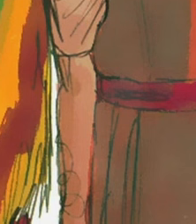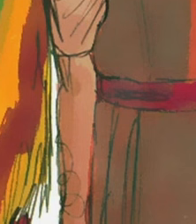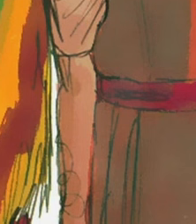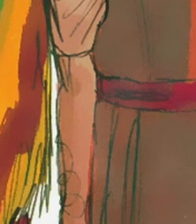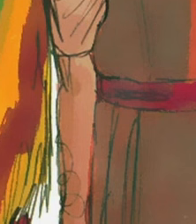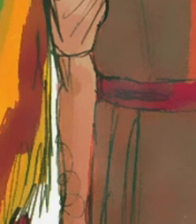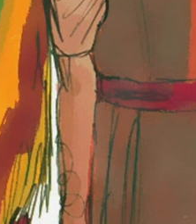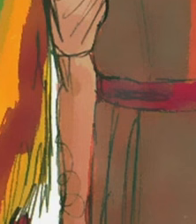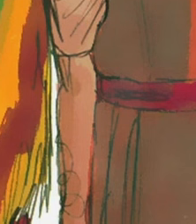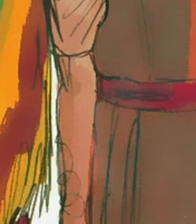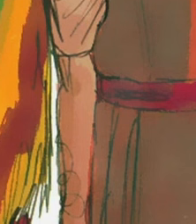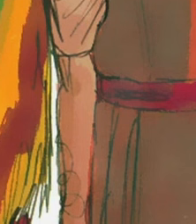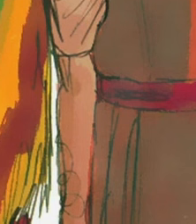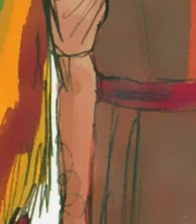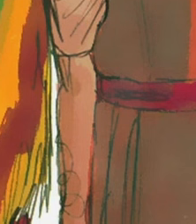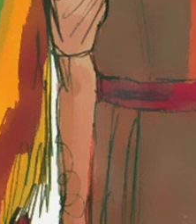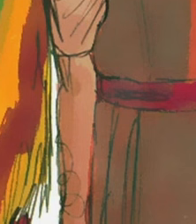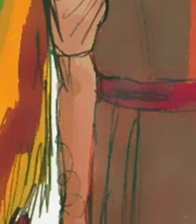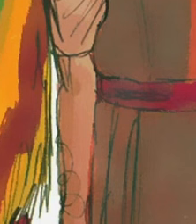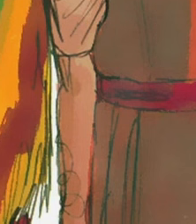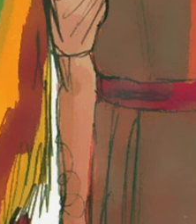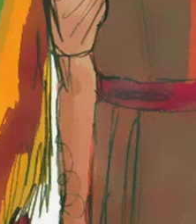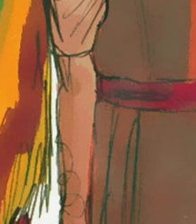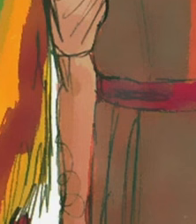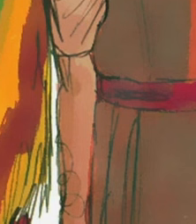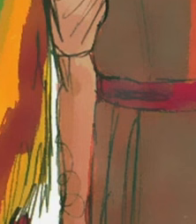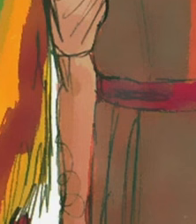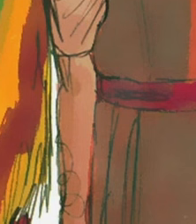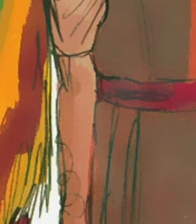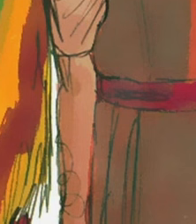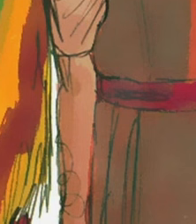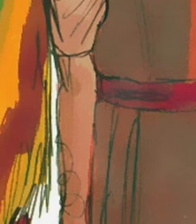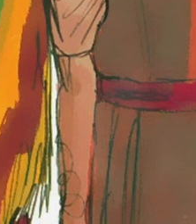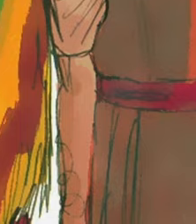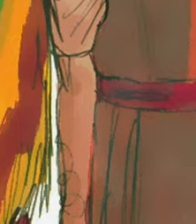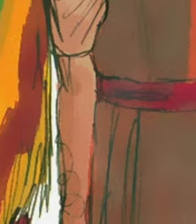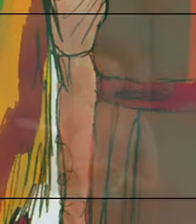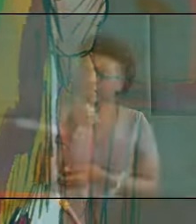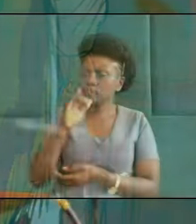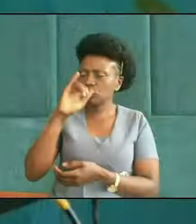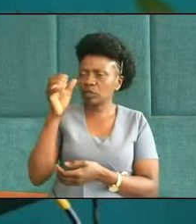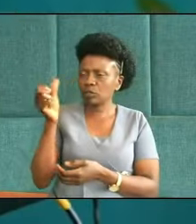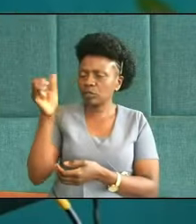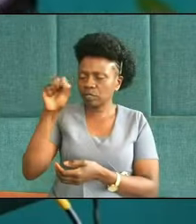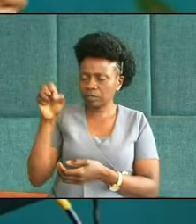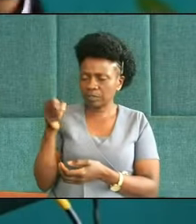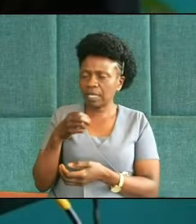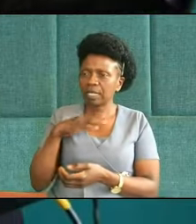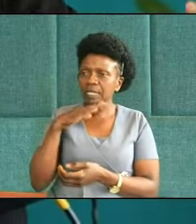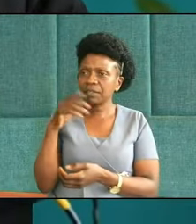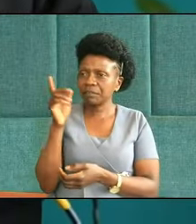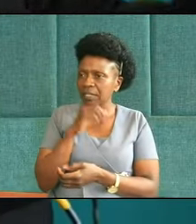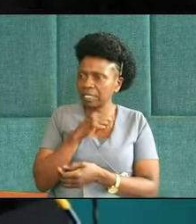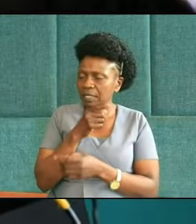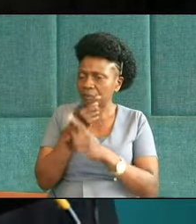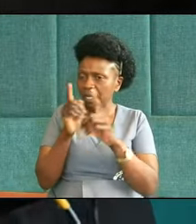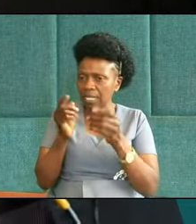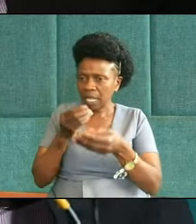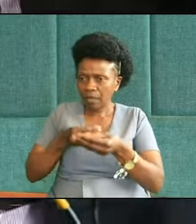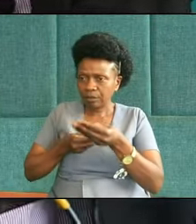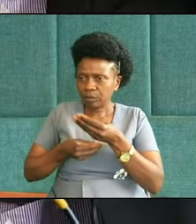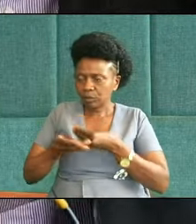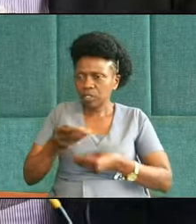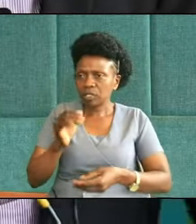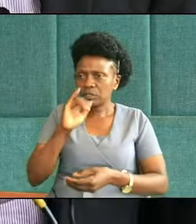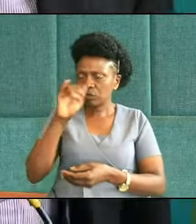they had sold Joseph into slavery, and now they came with this trying to get their father to believe that Joseph had been torn to pieces by